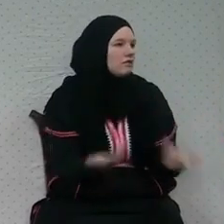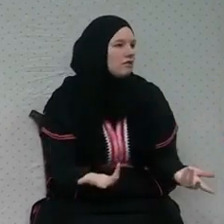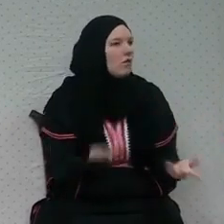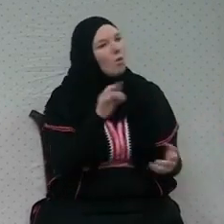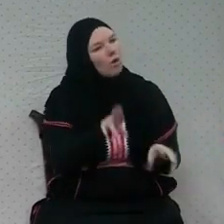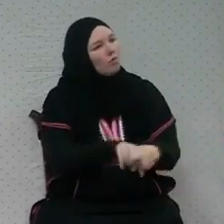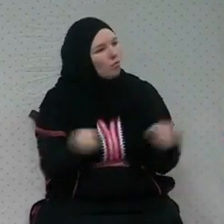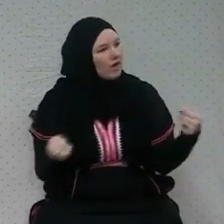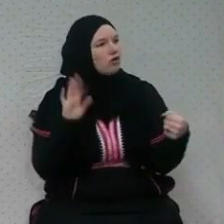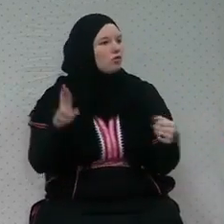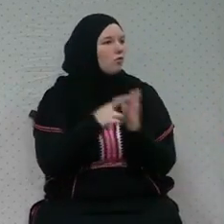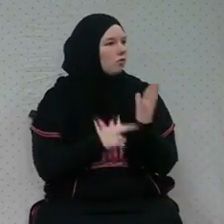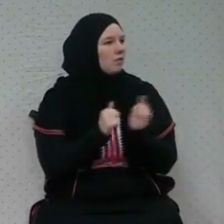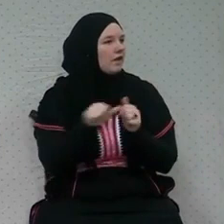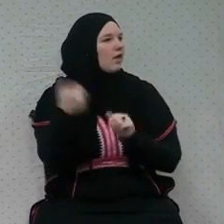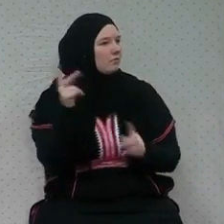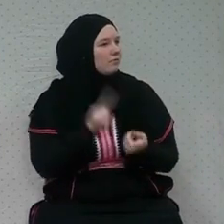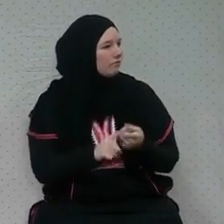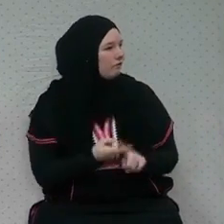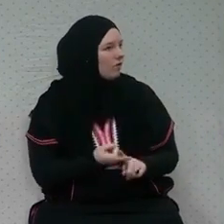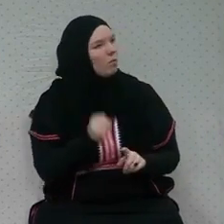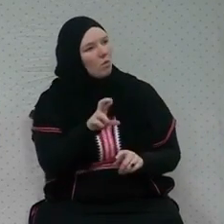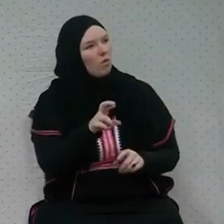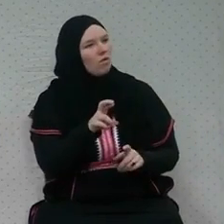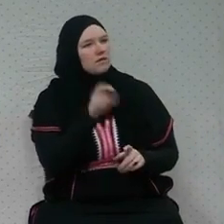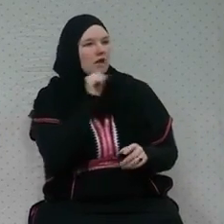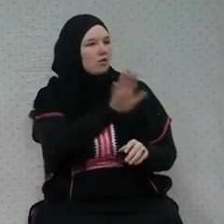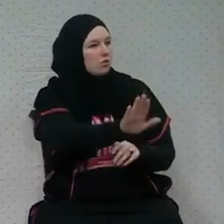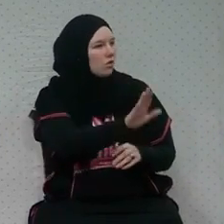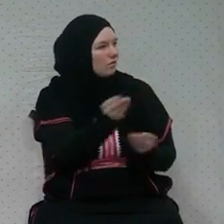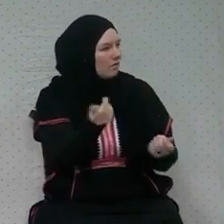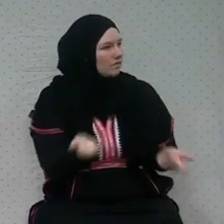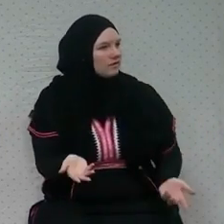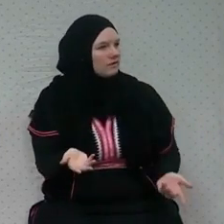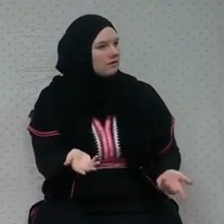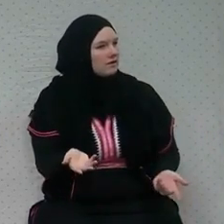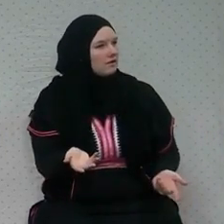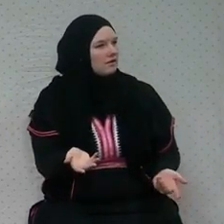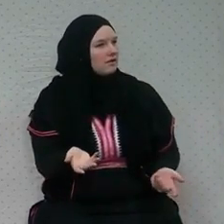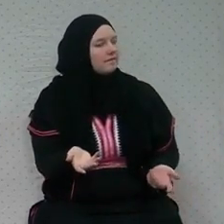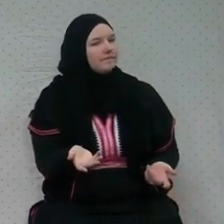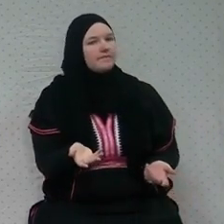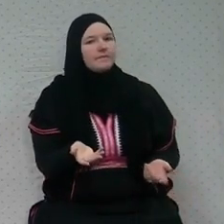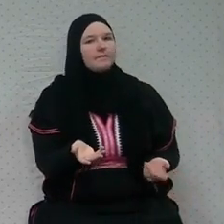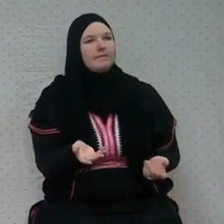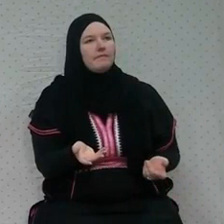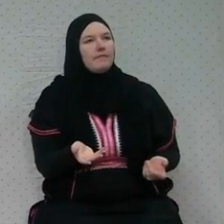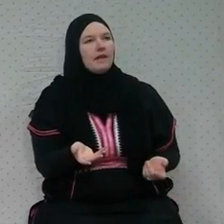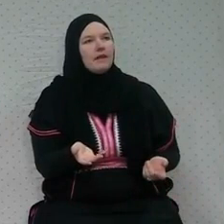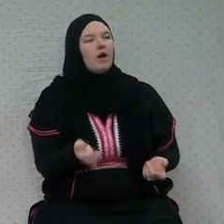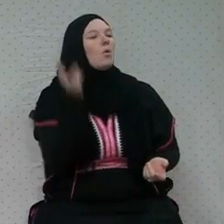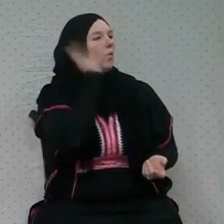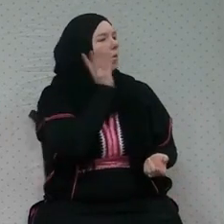the borders and the lines that are not yours. So when it comes to wine and